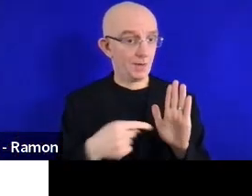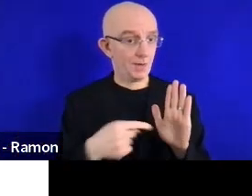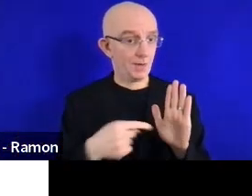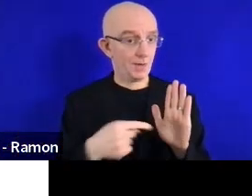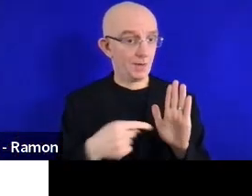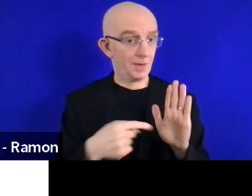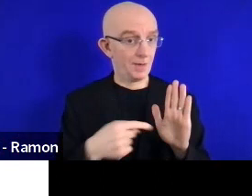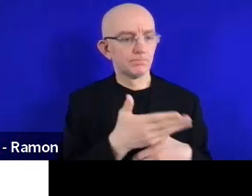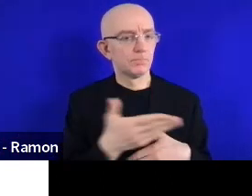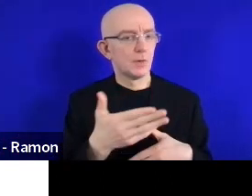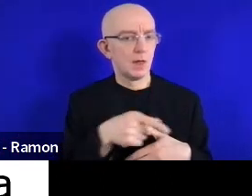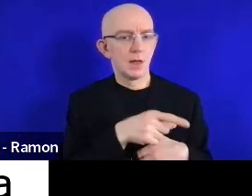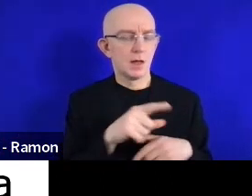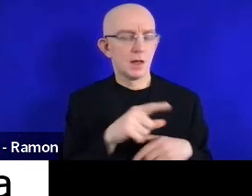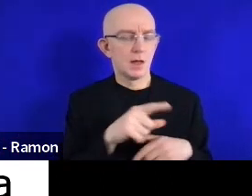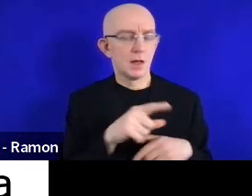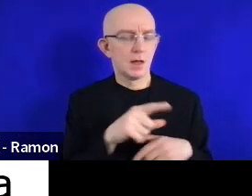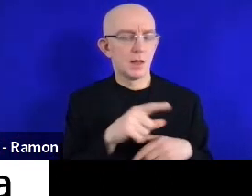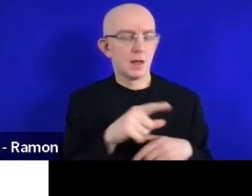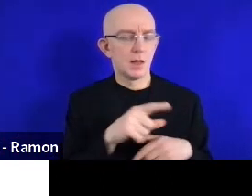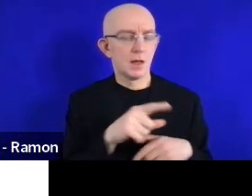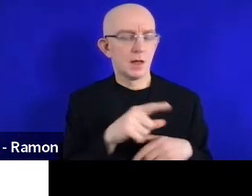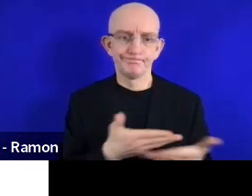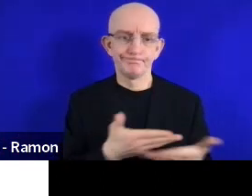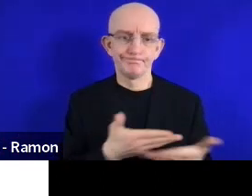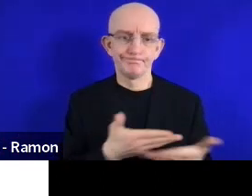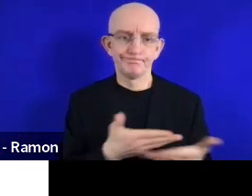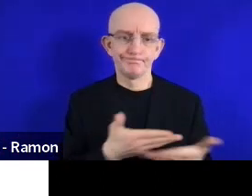mainstream disability in social protection.